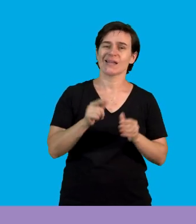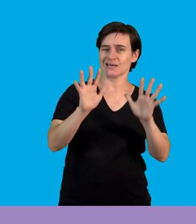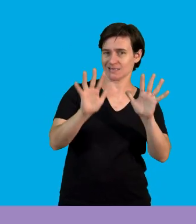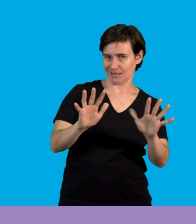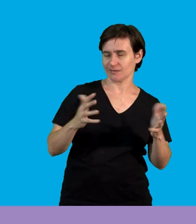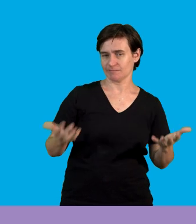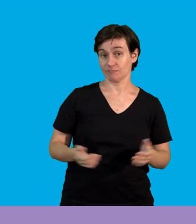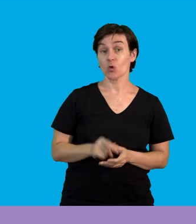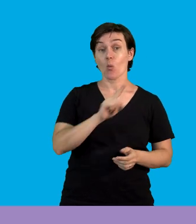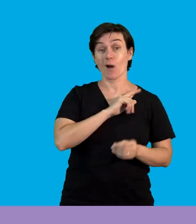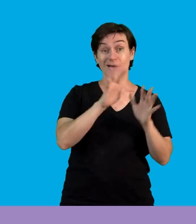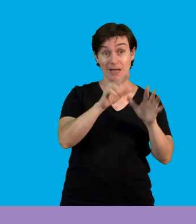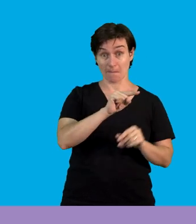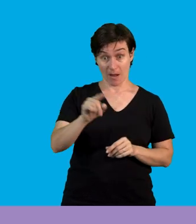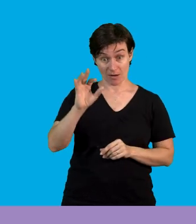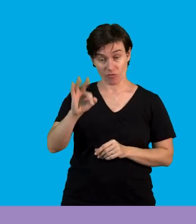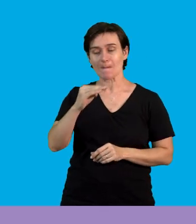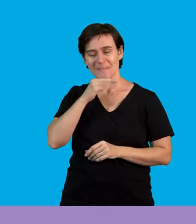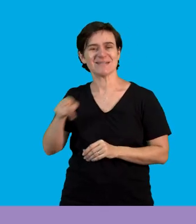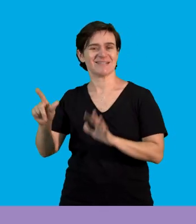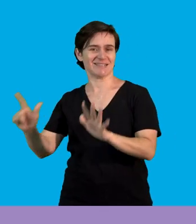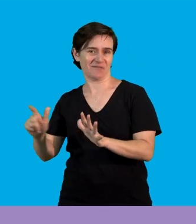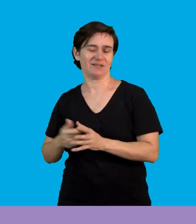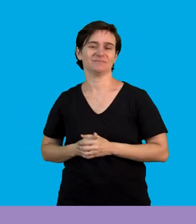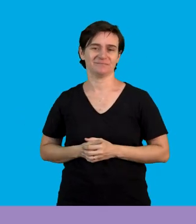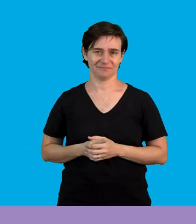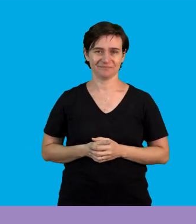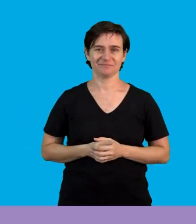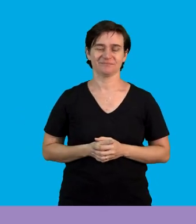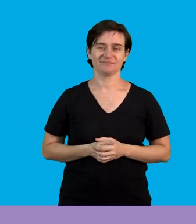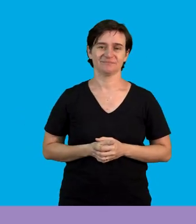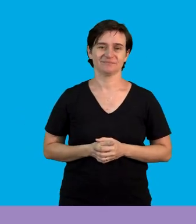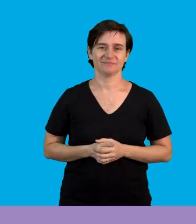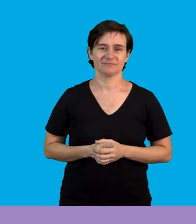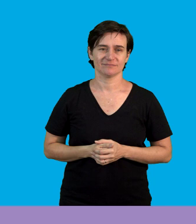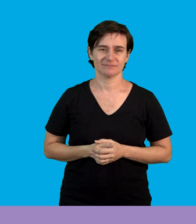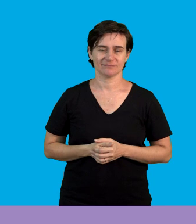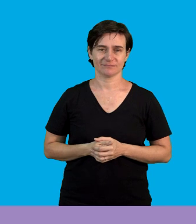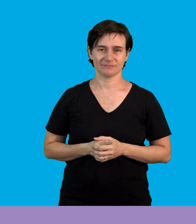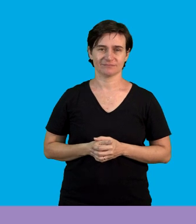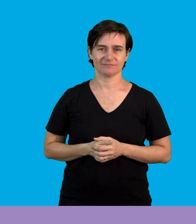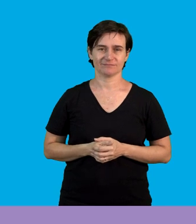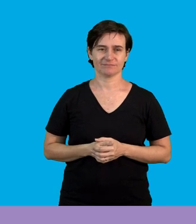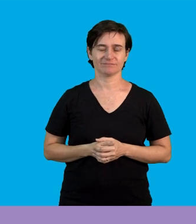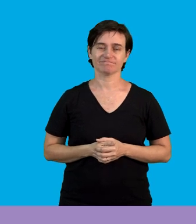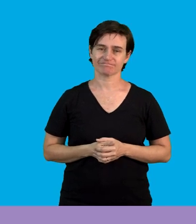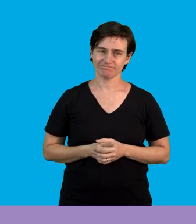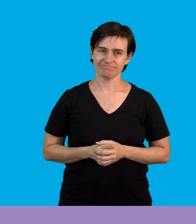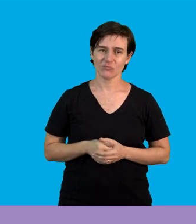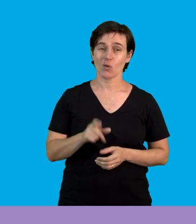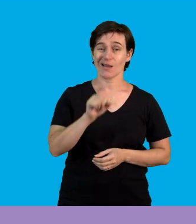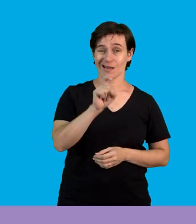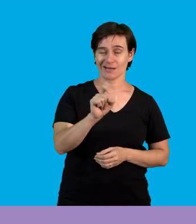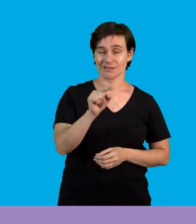be 10. So our answer would be 10 is the number that is represented by x, because 10 minus 3 gives us